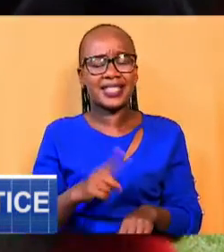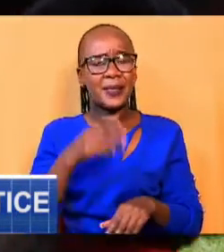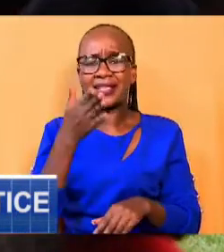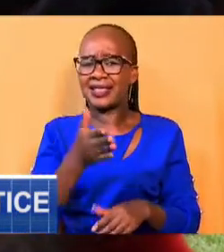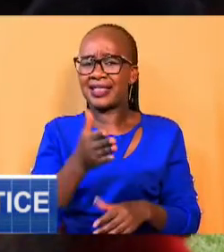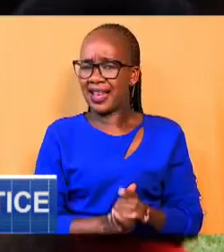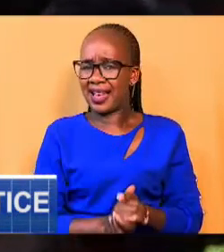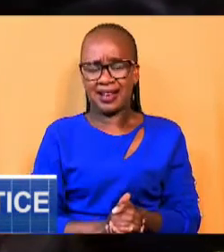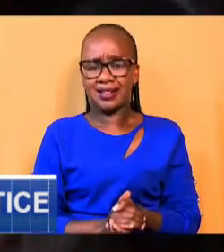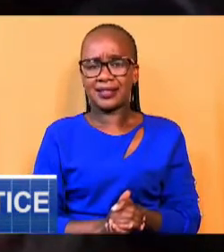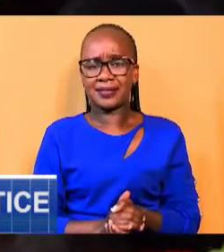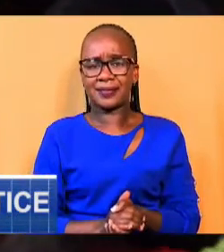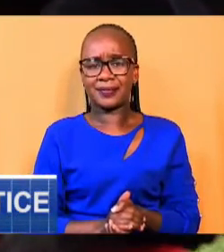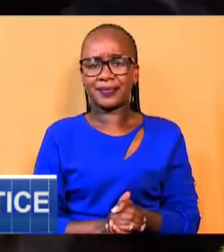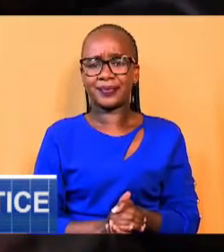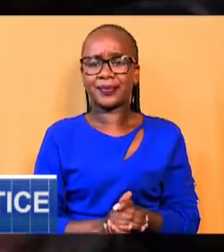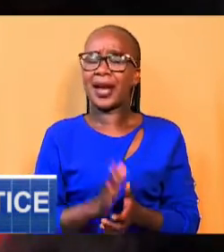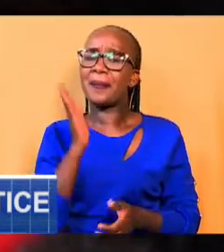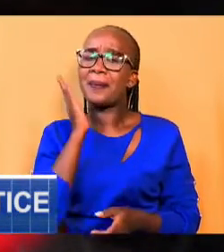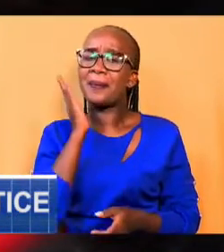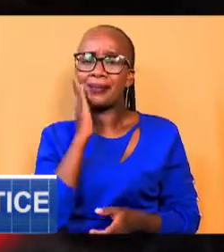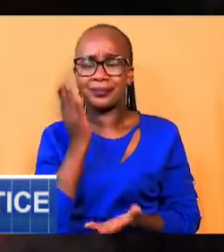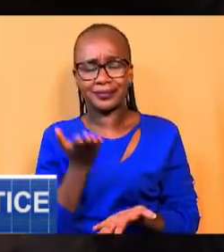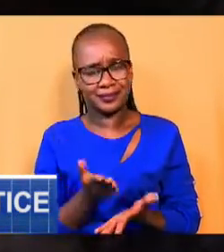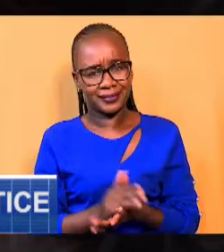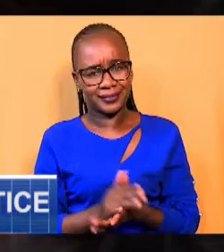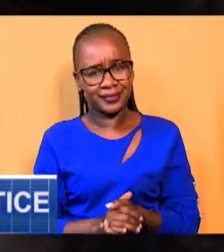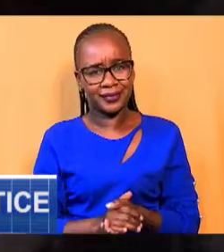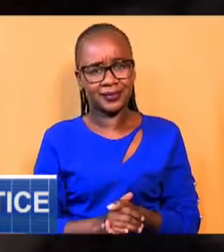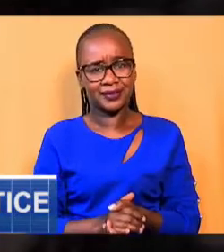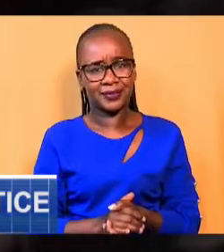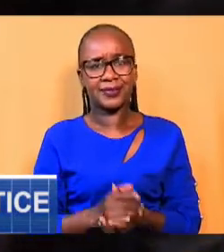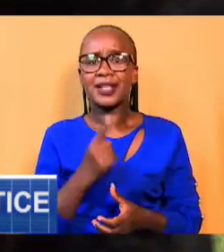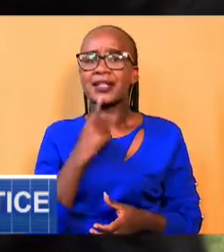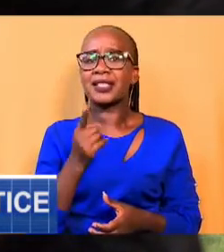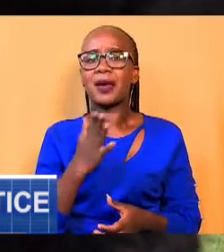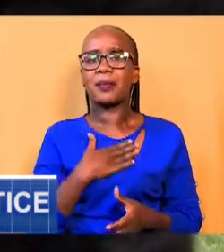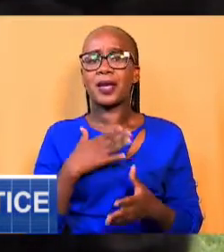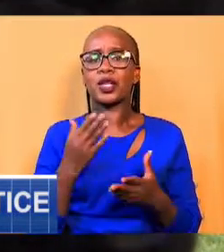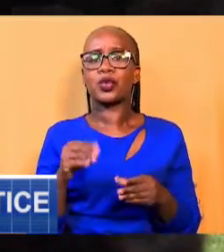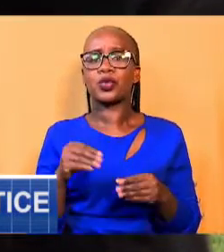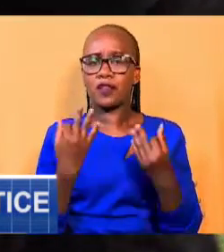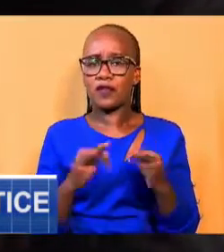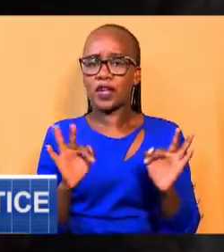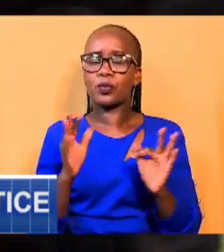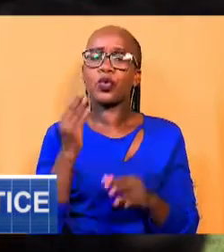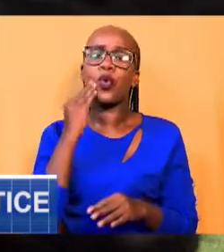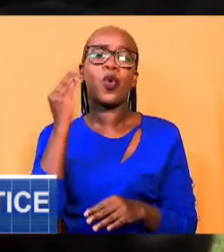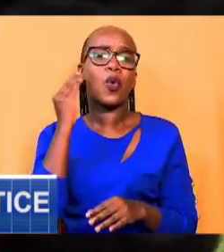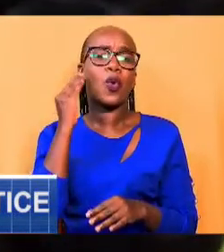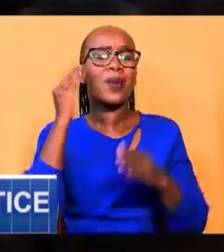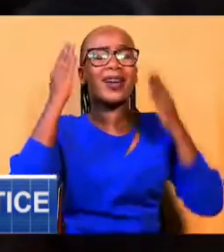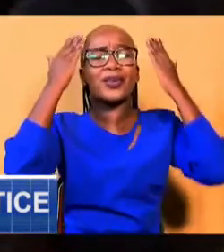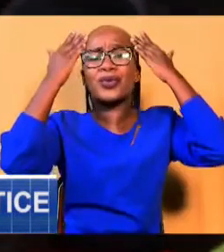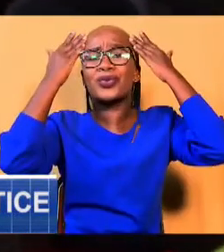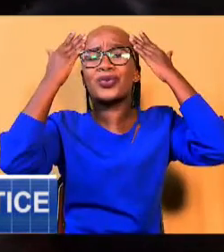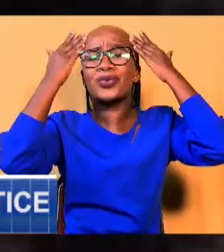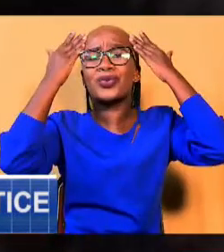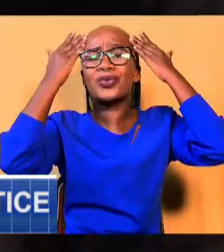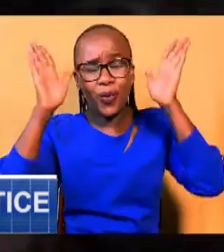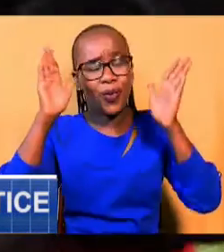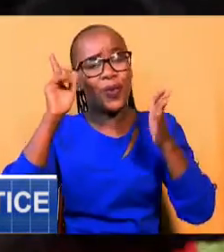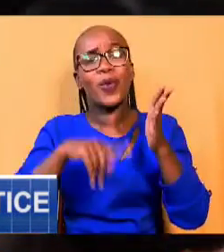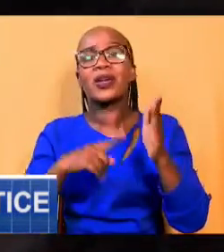ako huko ananiambia tu mam, akituambia wanipe ruhusa niende nyumbani, hata ajui ni